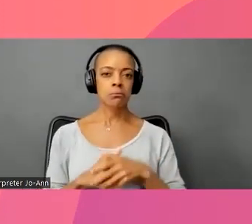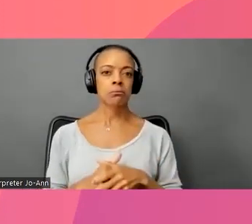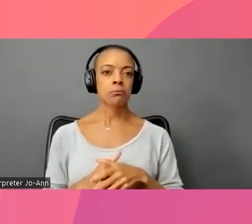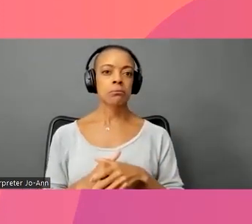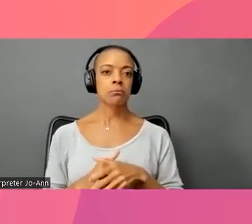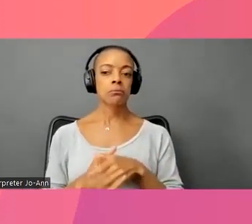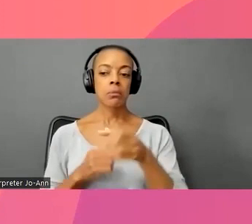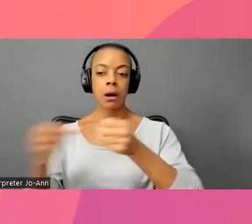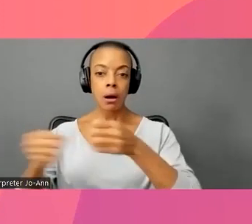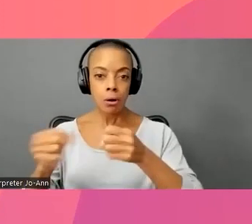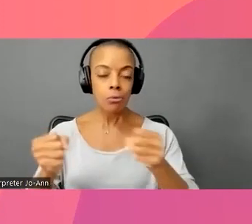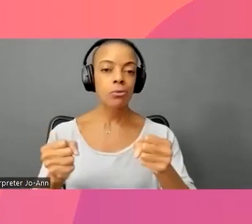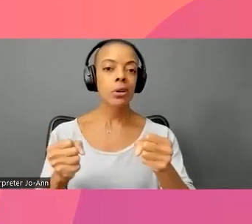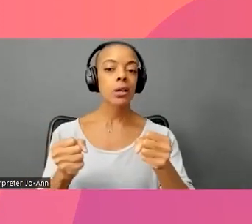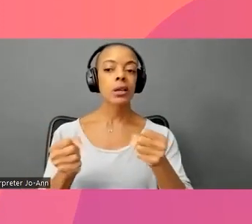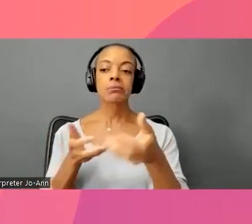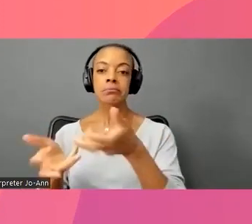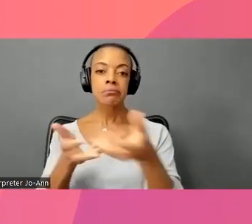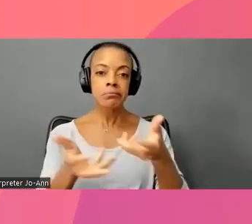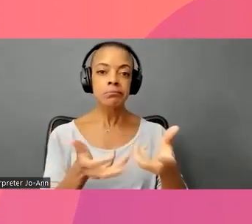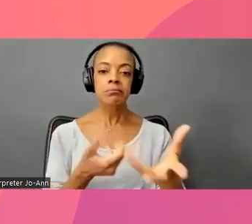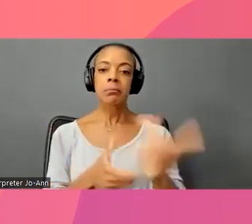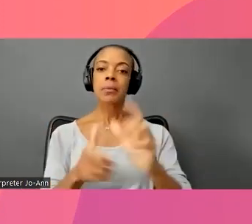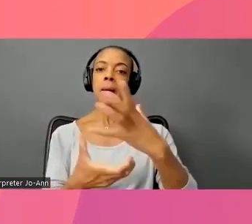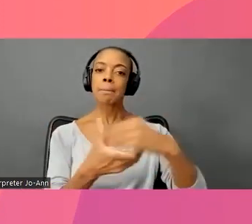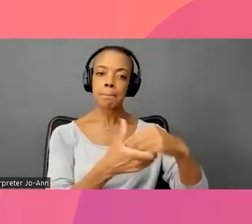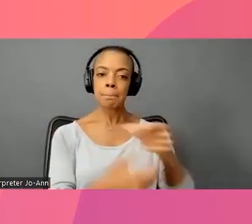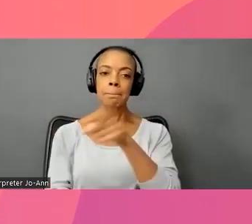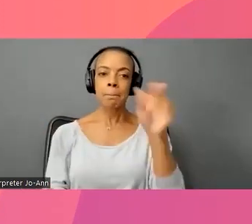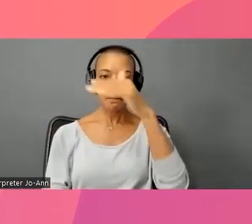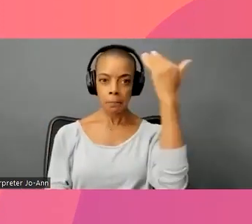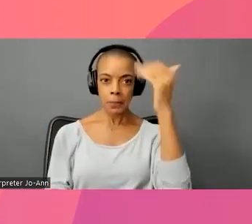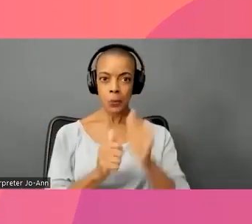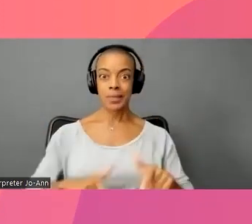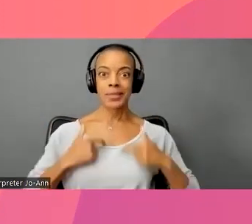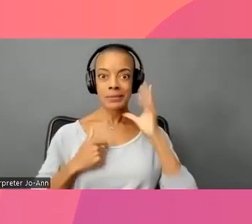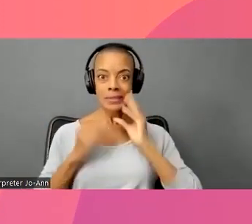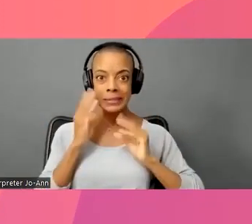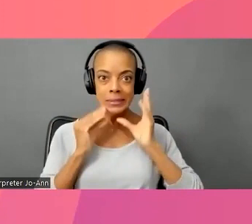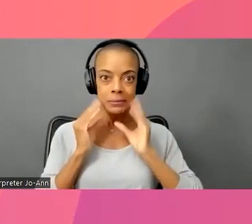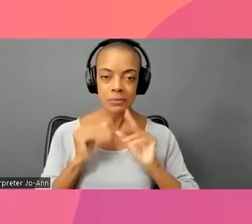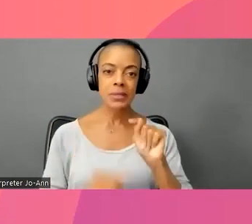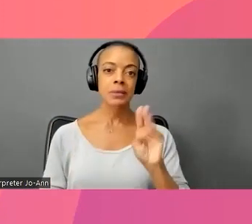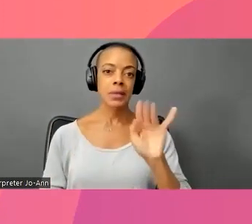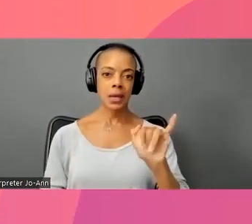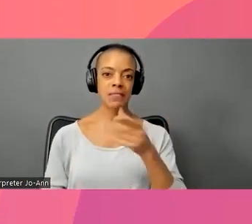recruiting and talking to participants who are Black with lived experiences of traumatic brain